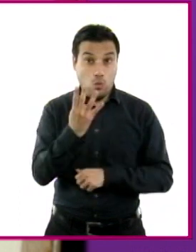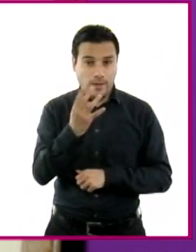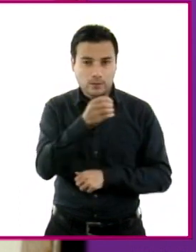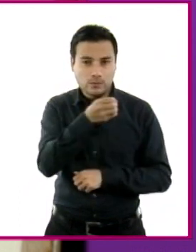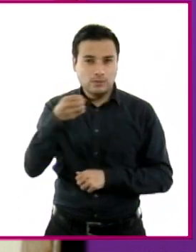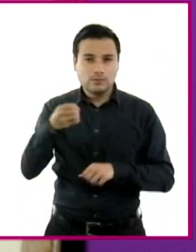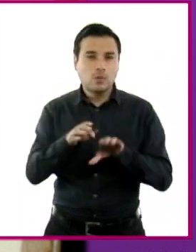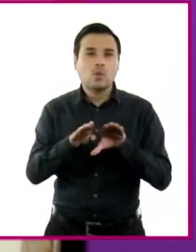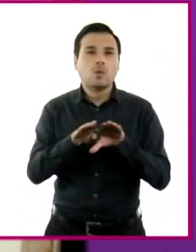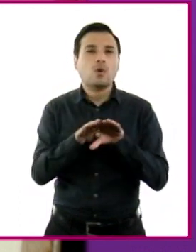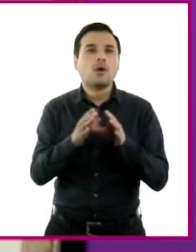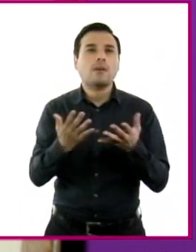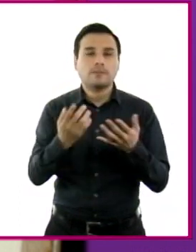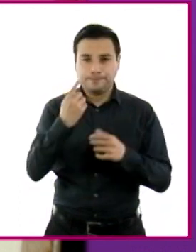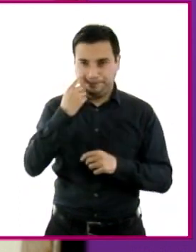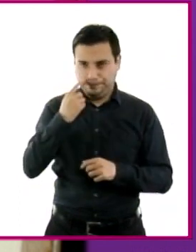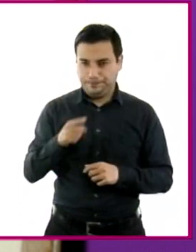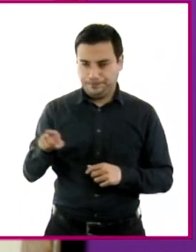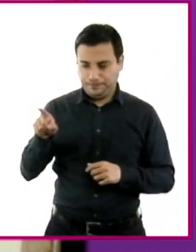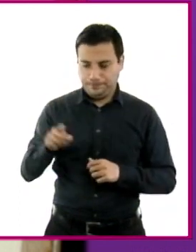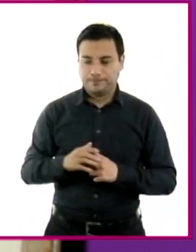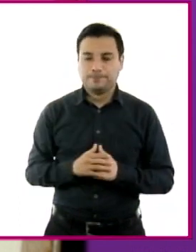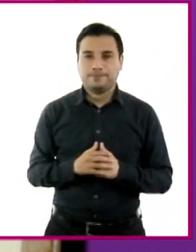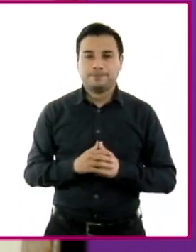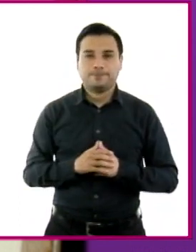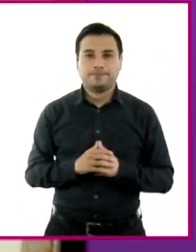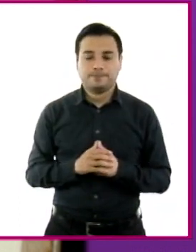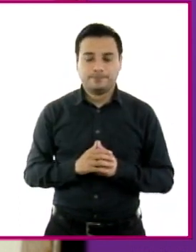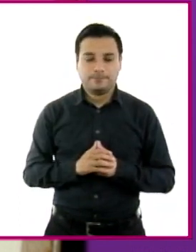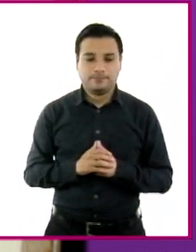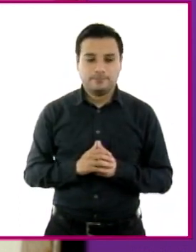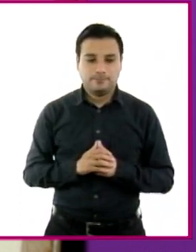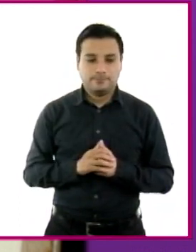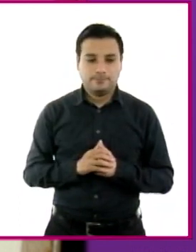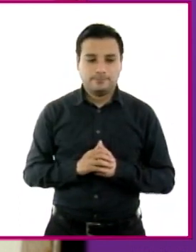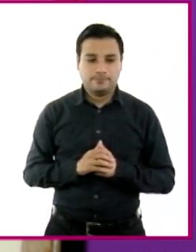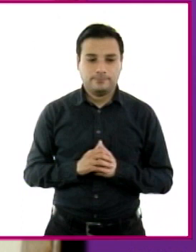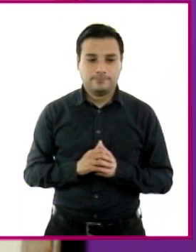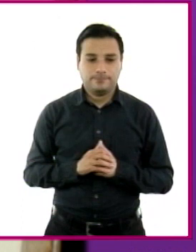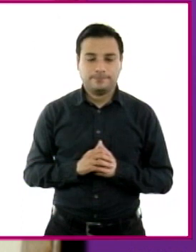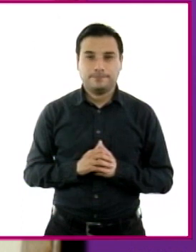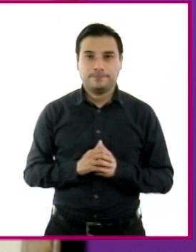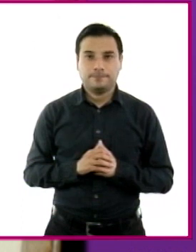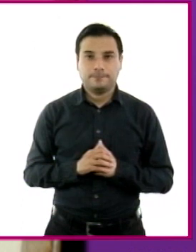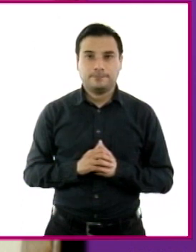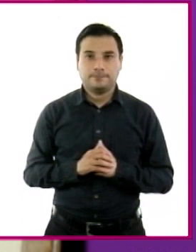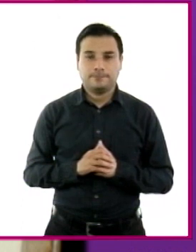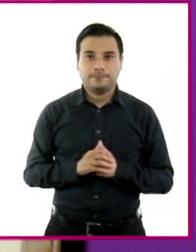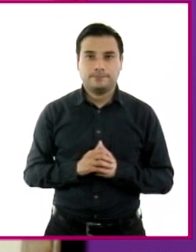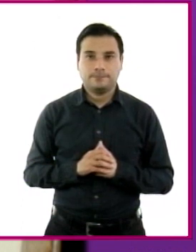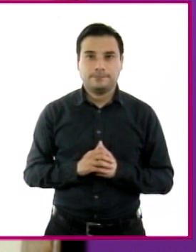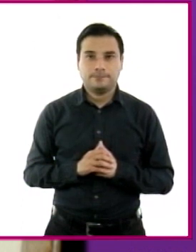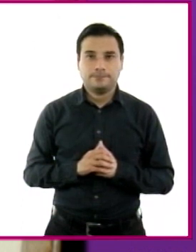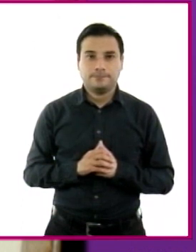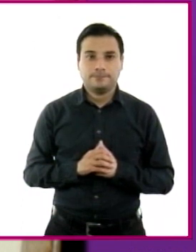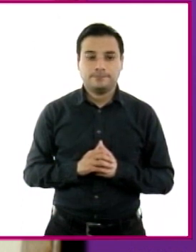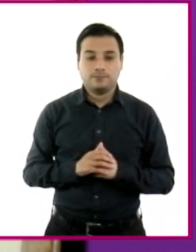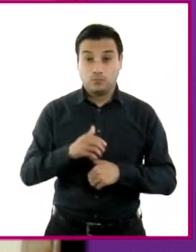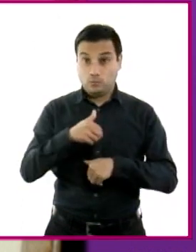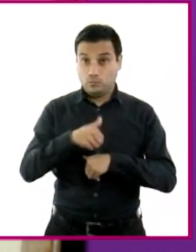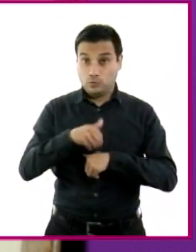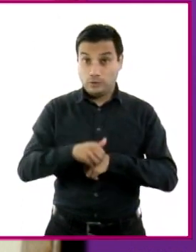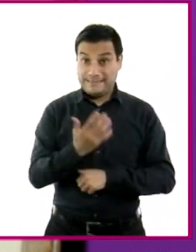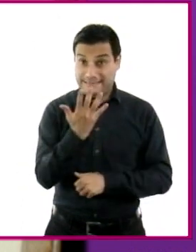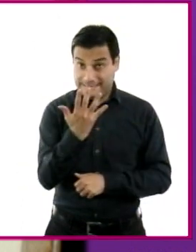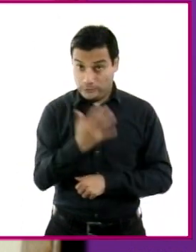Students must turn the lights off when they are not using the...